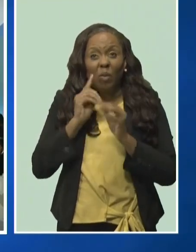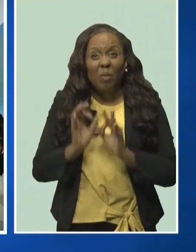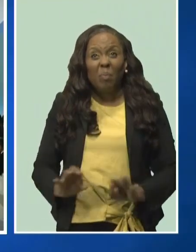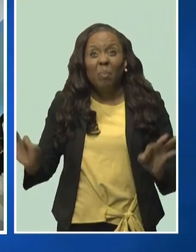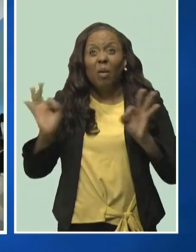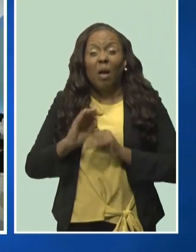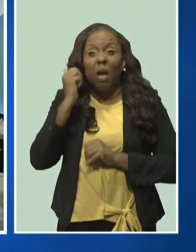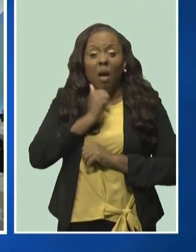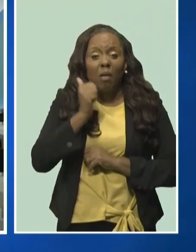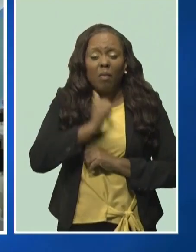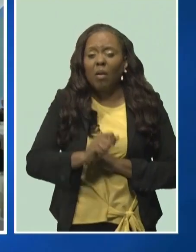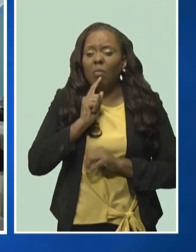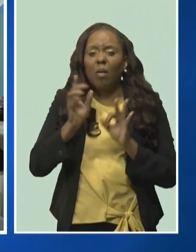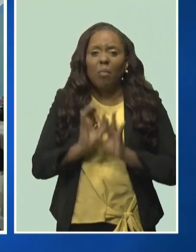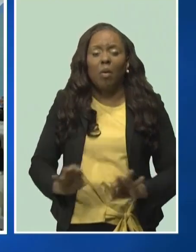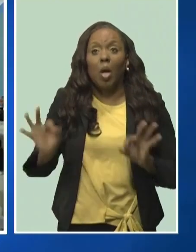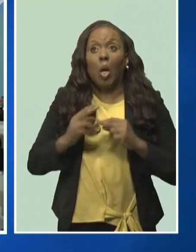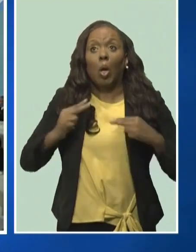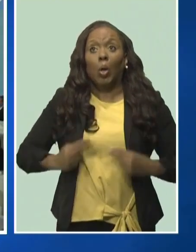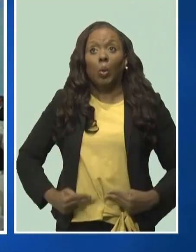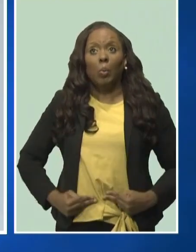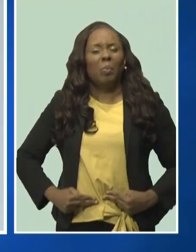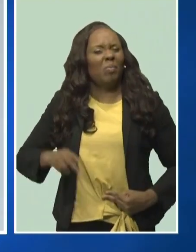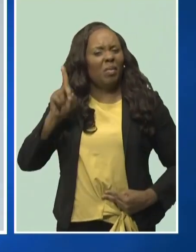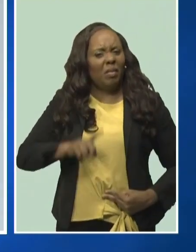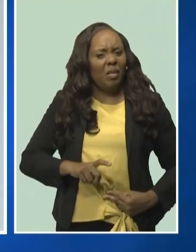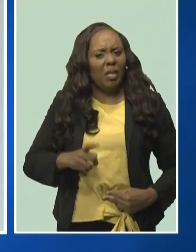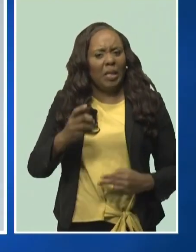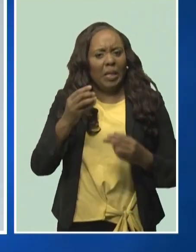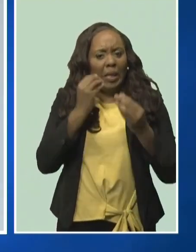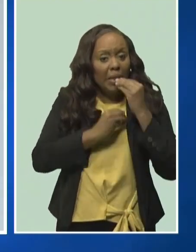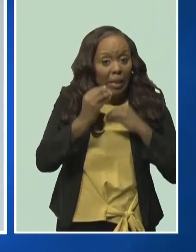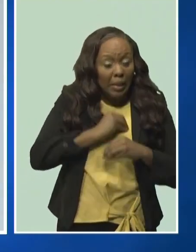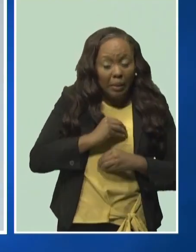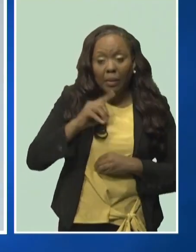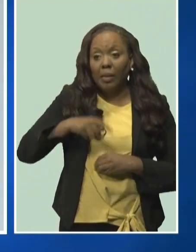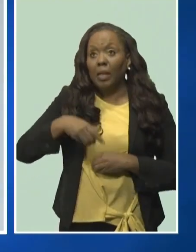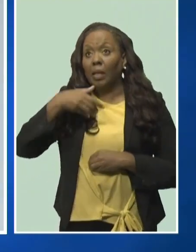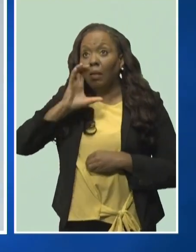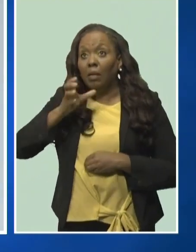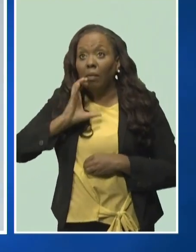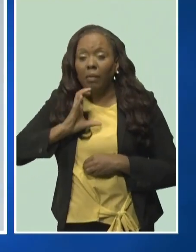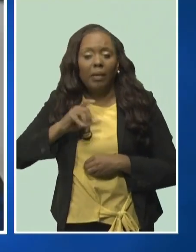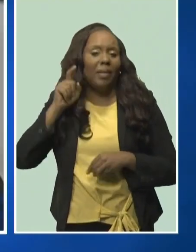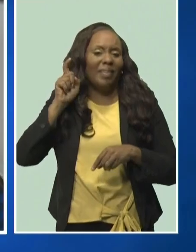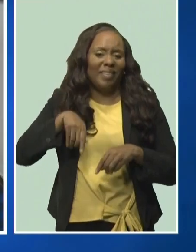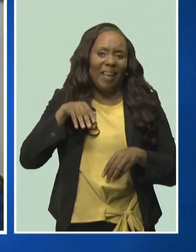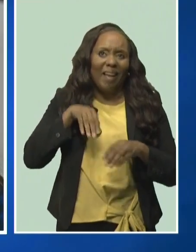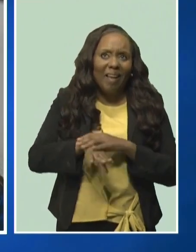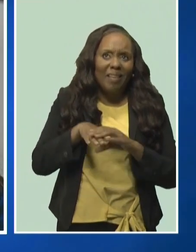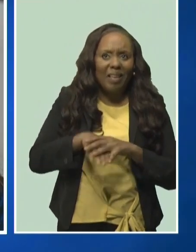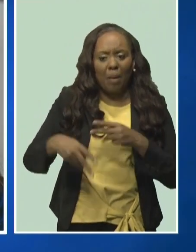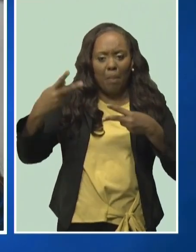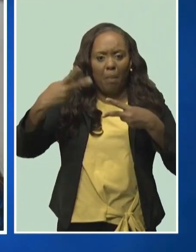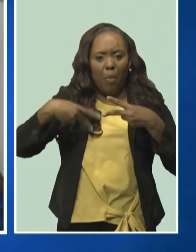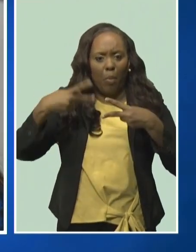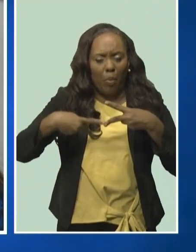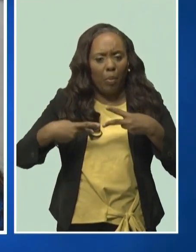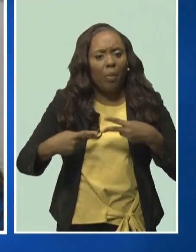daily battle. And human beings can't survive without access to it for a long period of time.